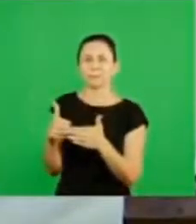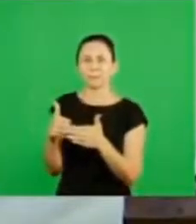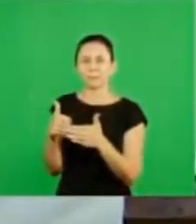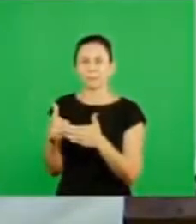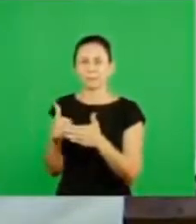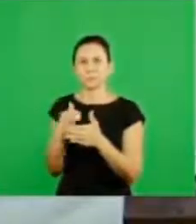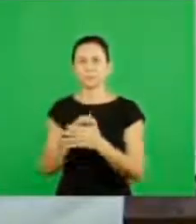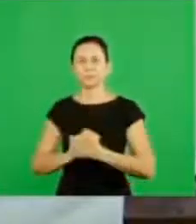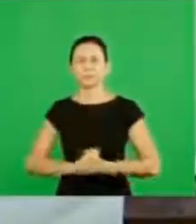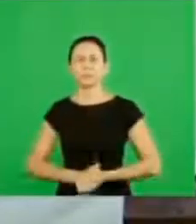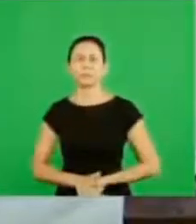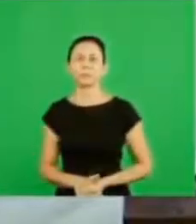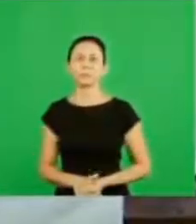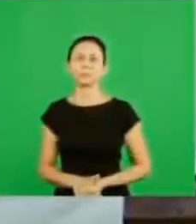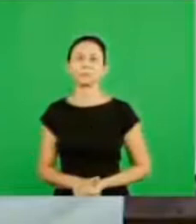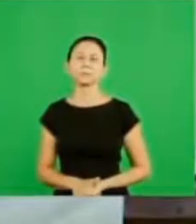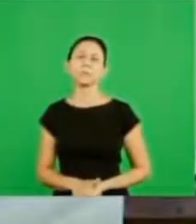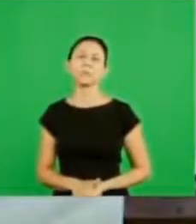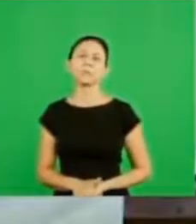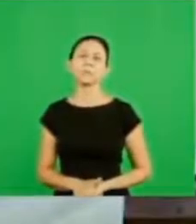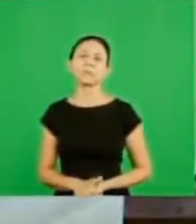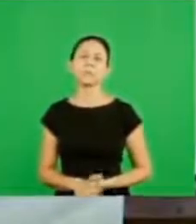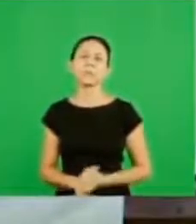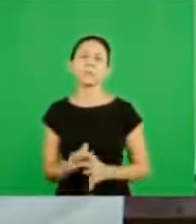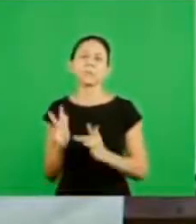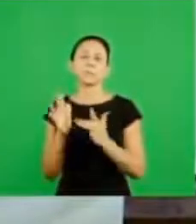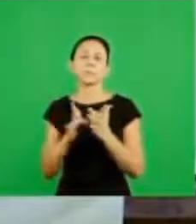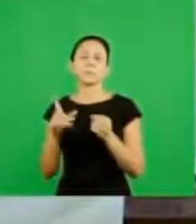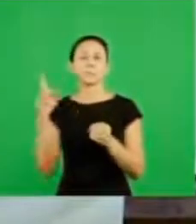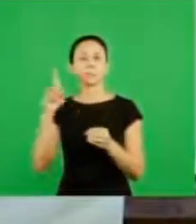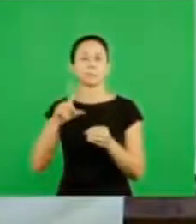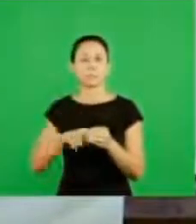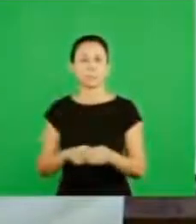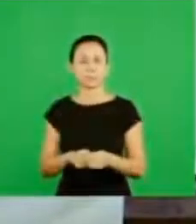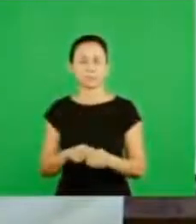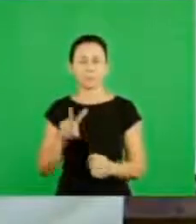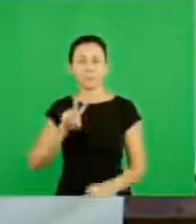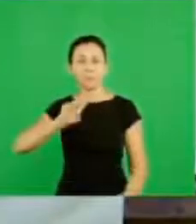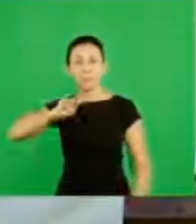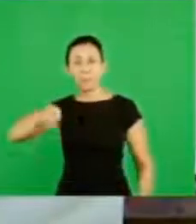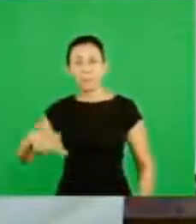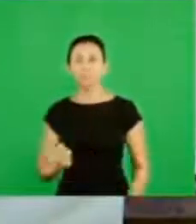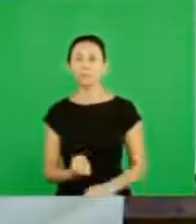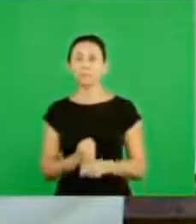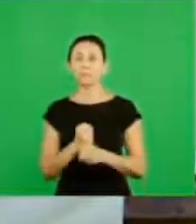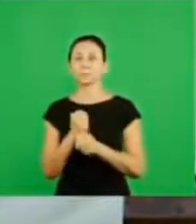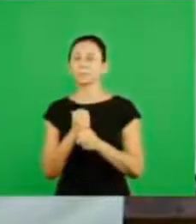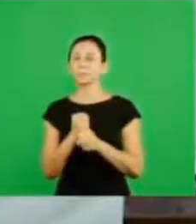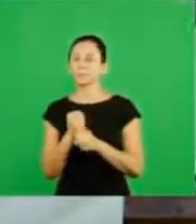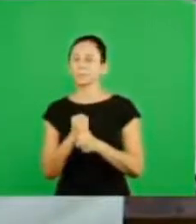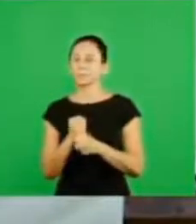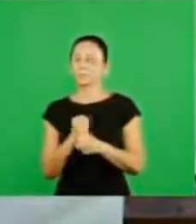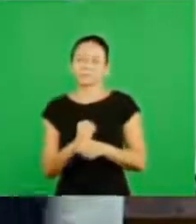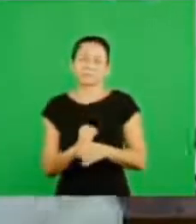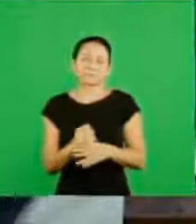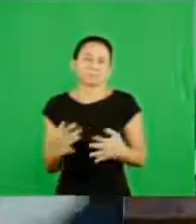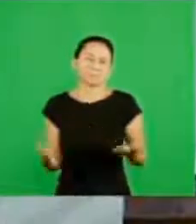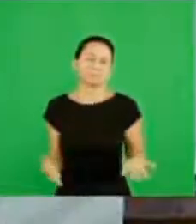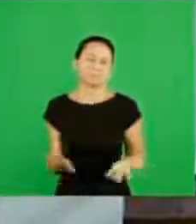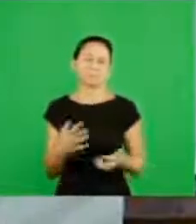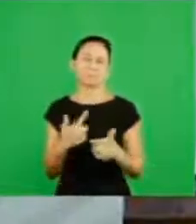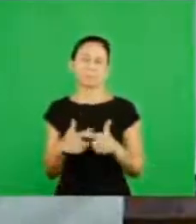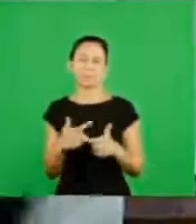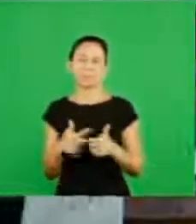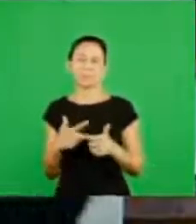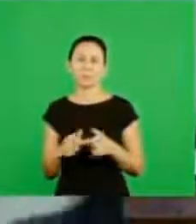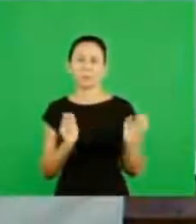the summer is soon to come. So Israel came back to its homeland. The fig tree was dead